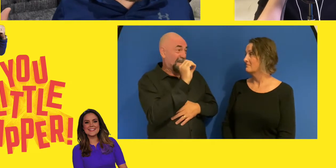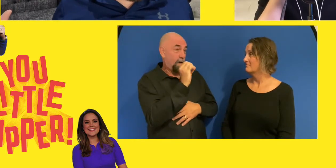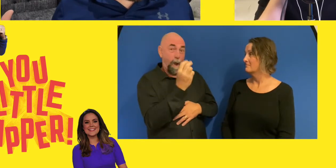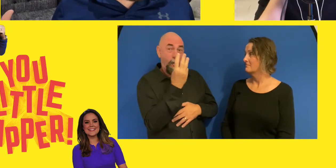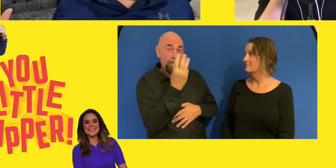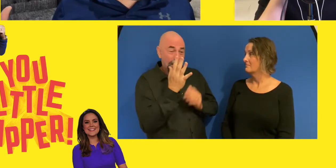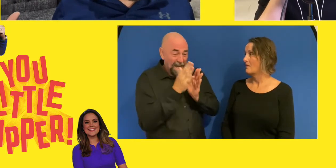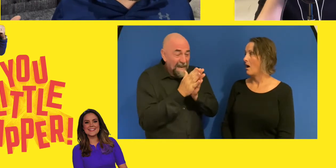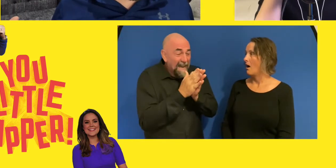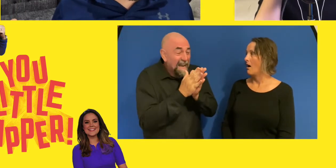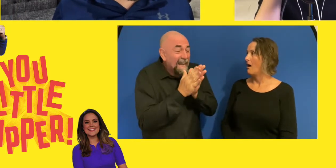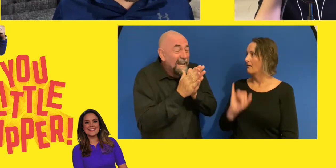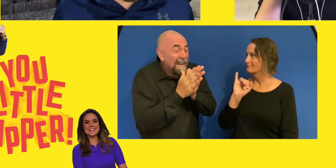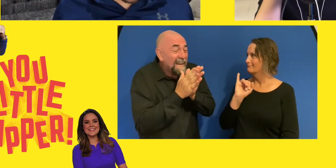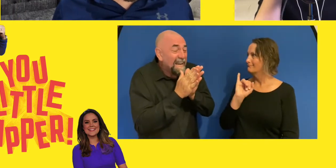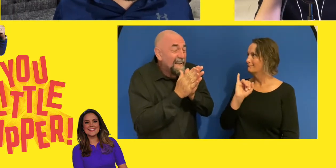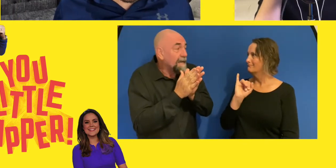0.03.